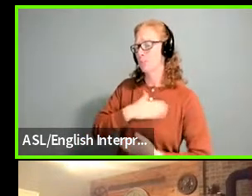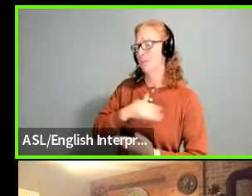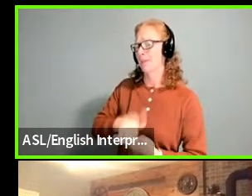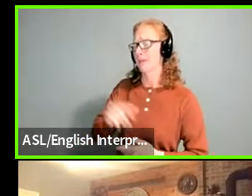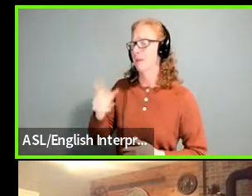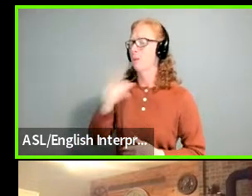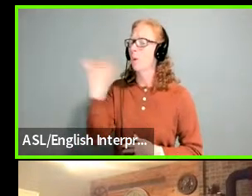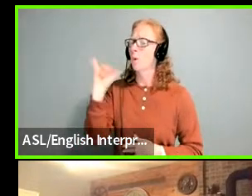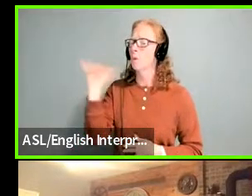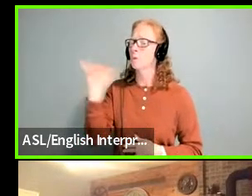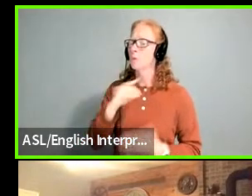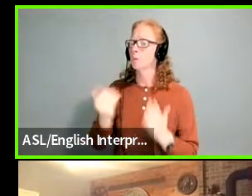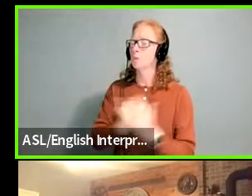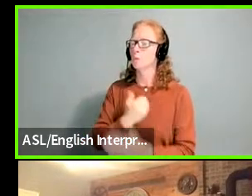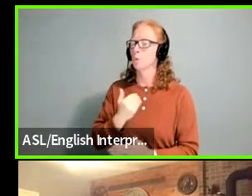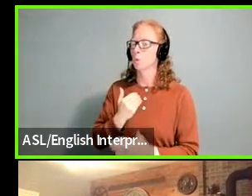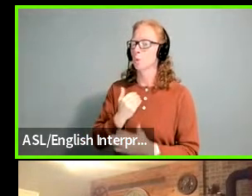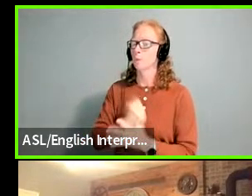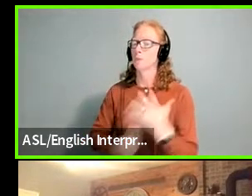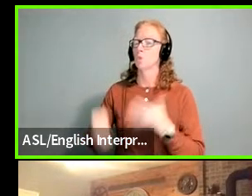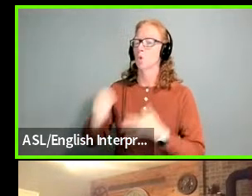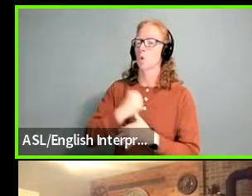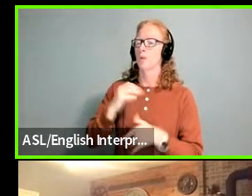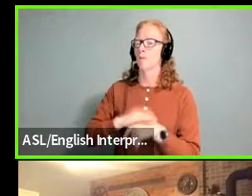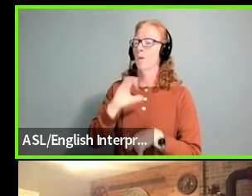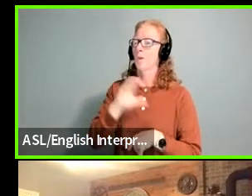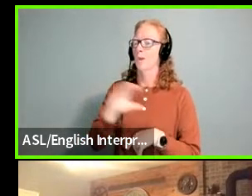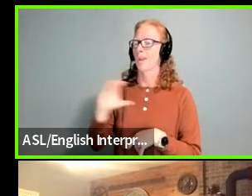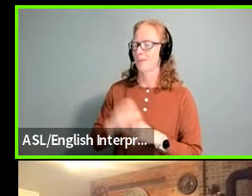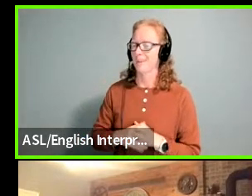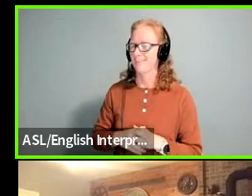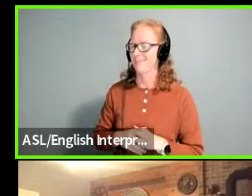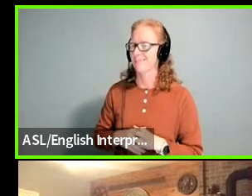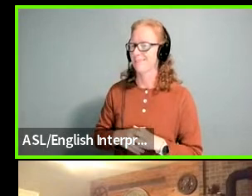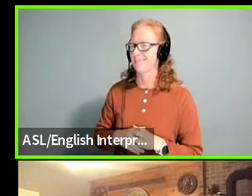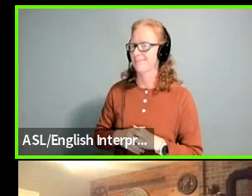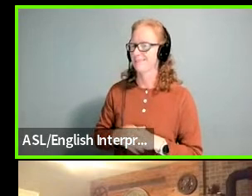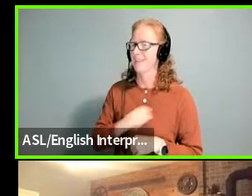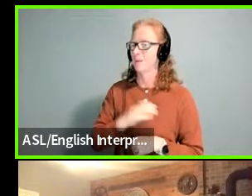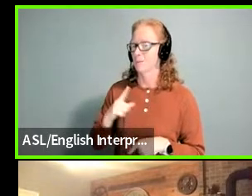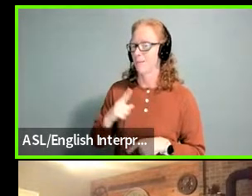Also because there's a new majority on the Clark County Council. Okay.